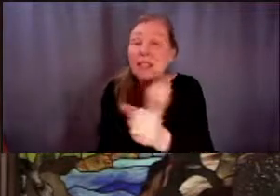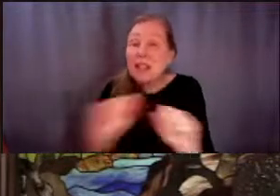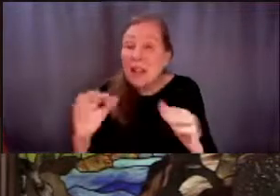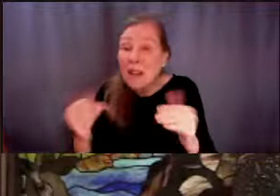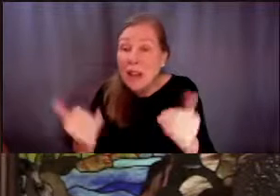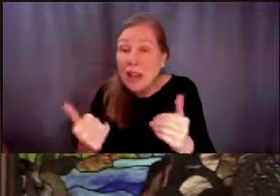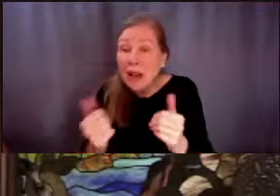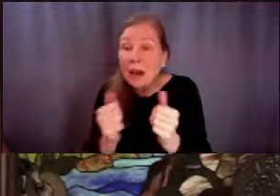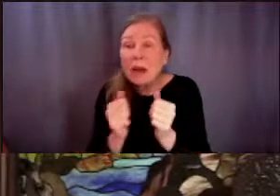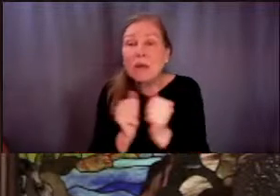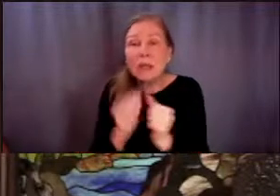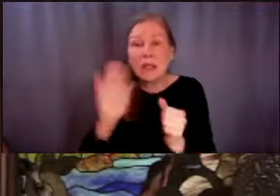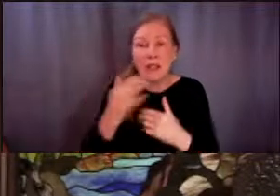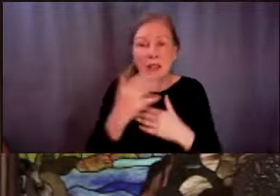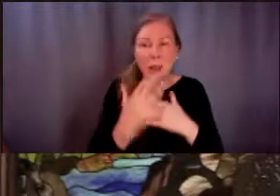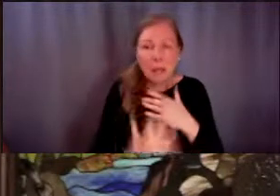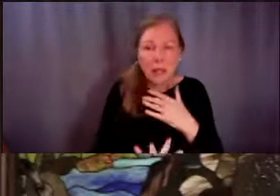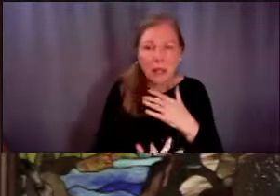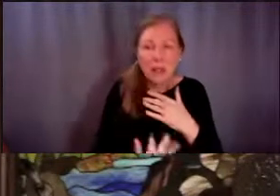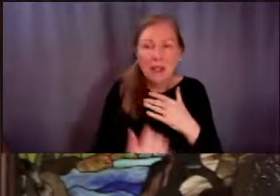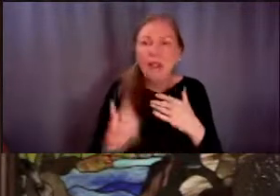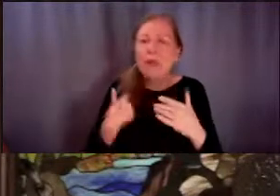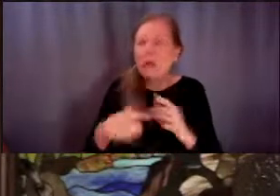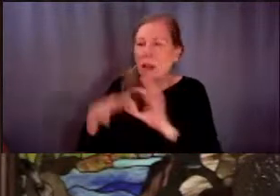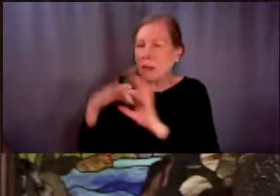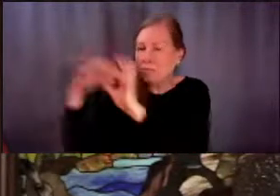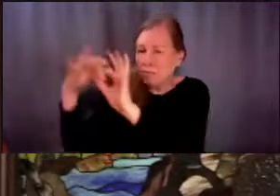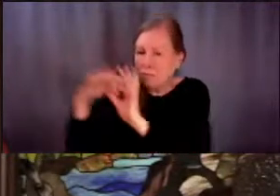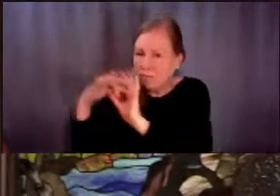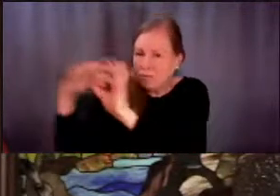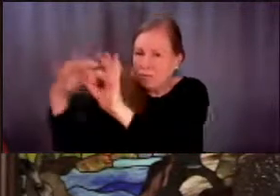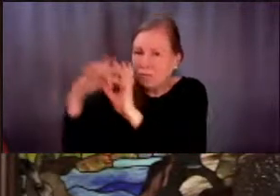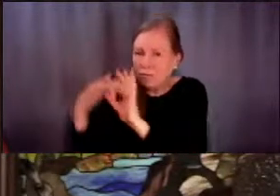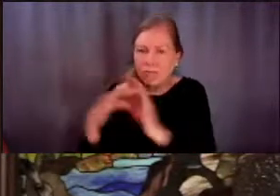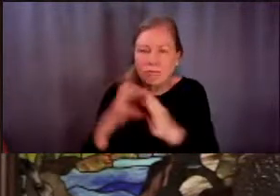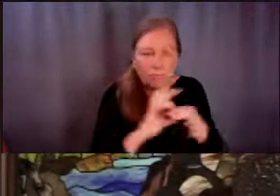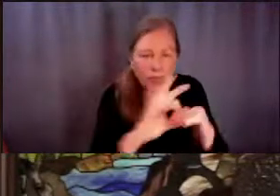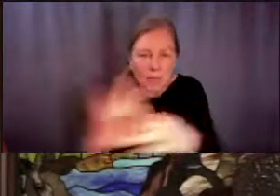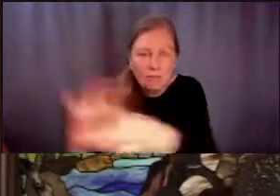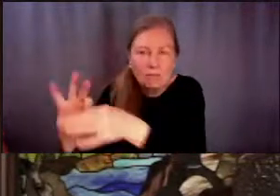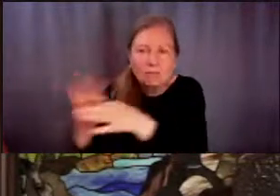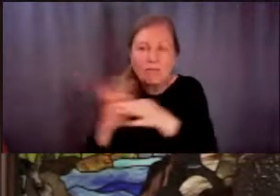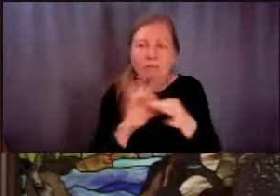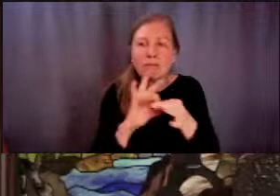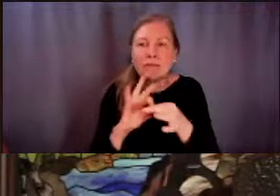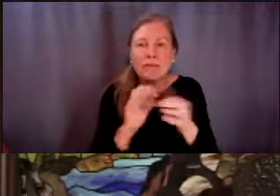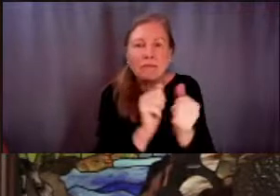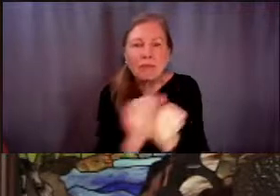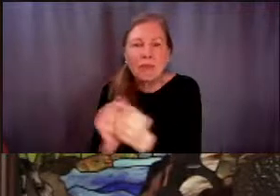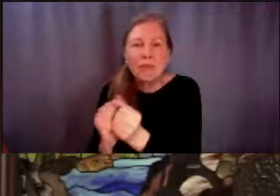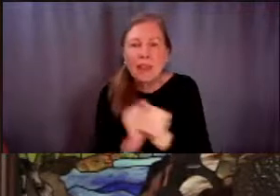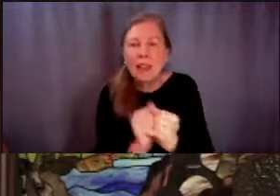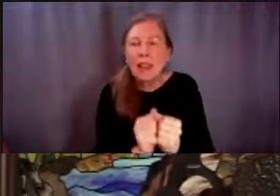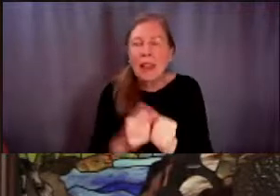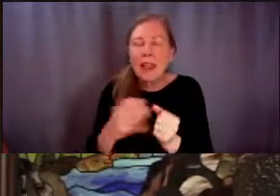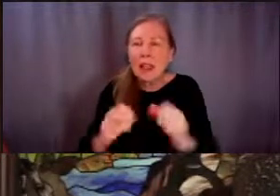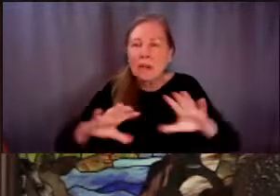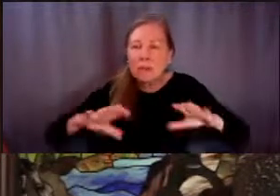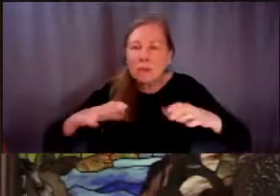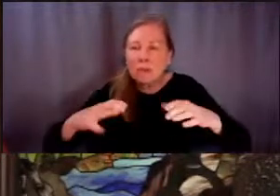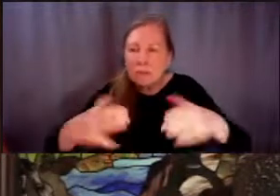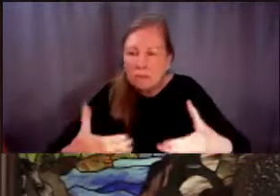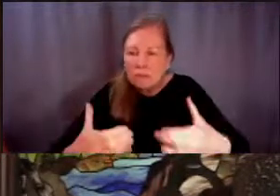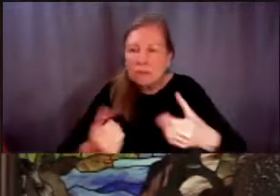of us one with Christ, one with each other, and one in ministry to all the world until